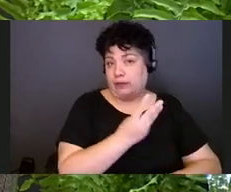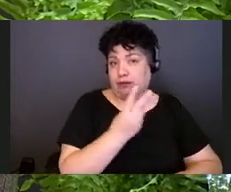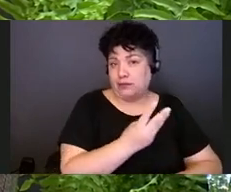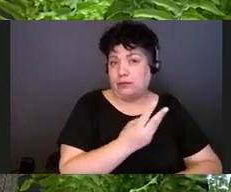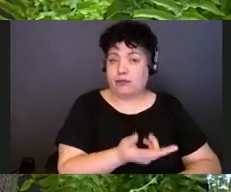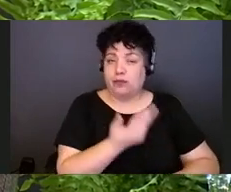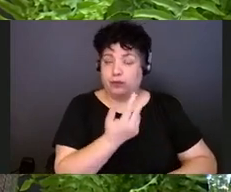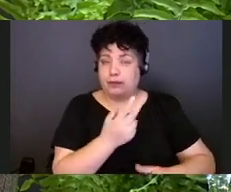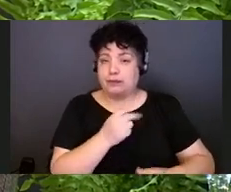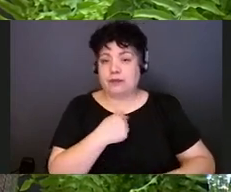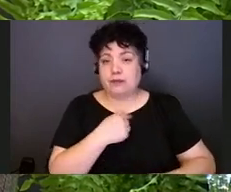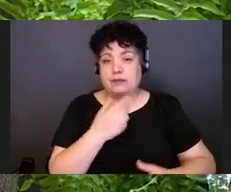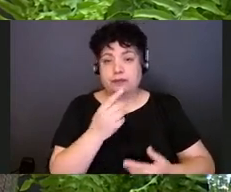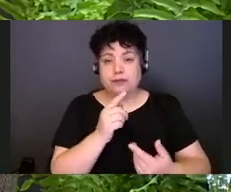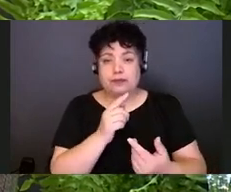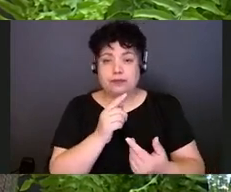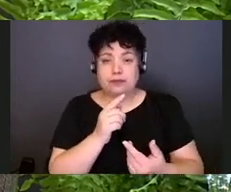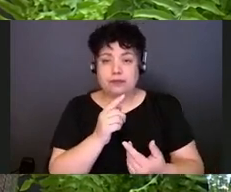I'm talking